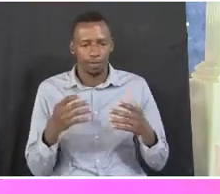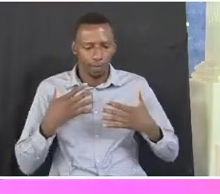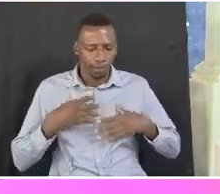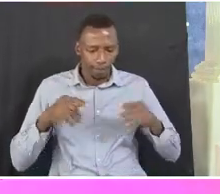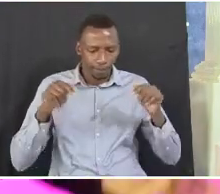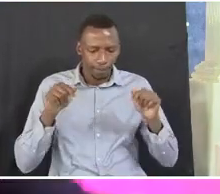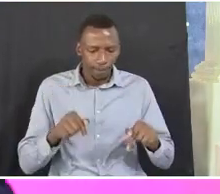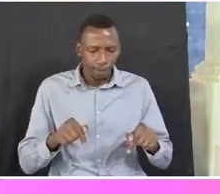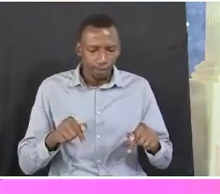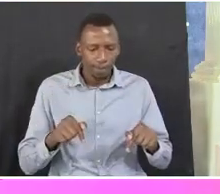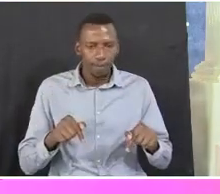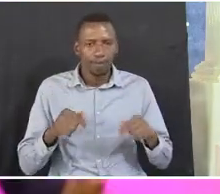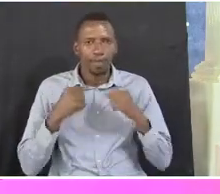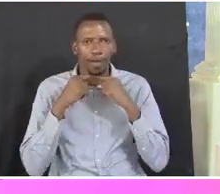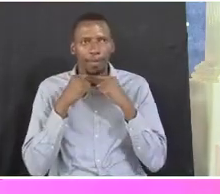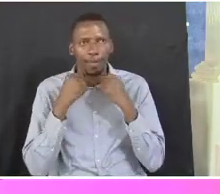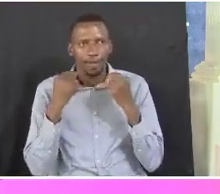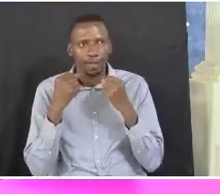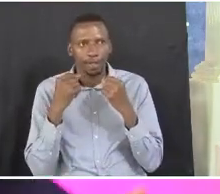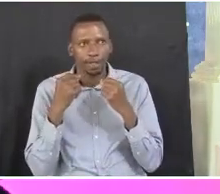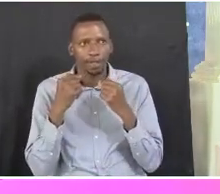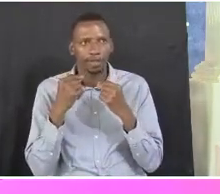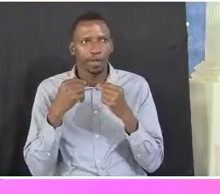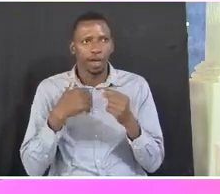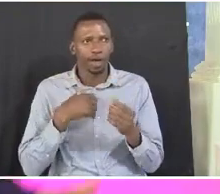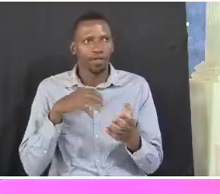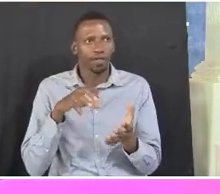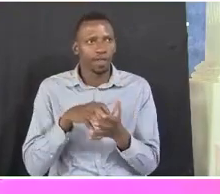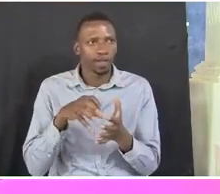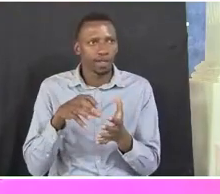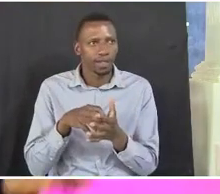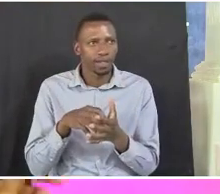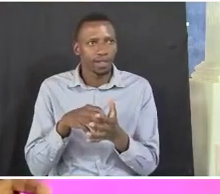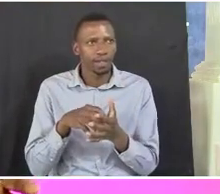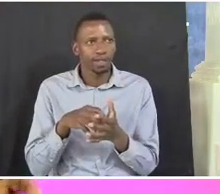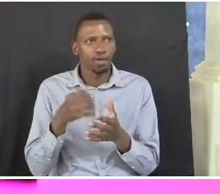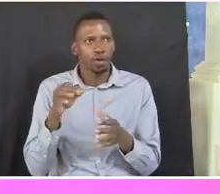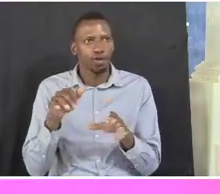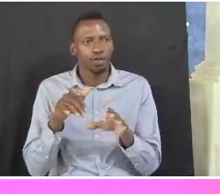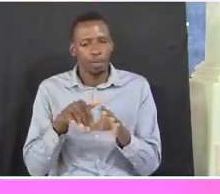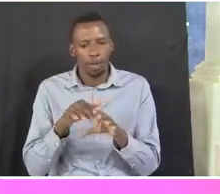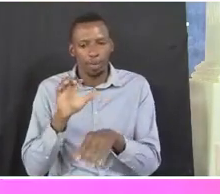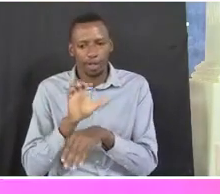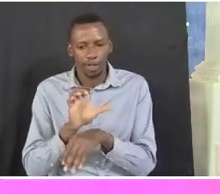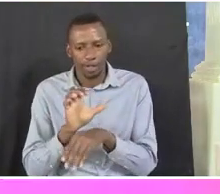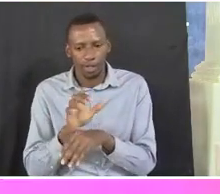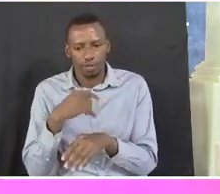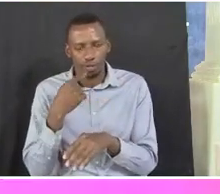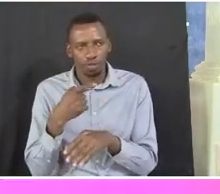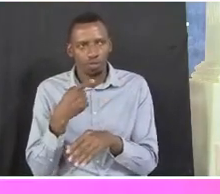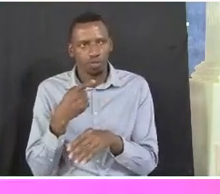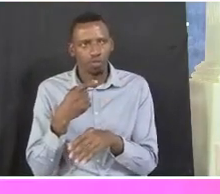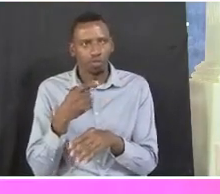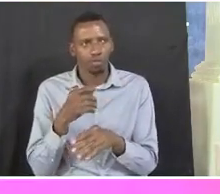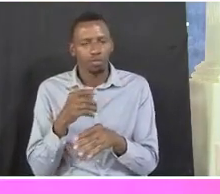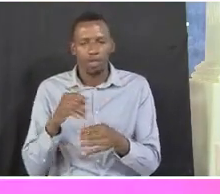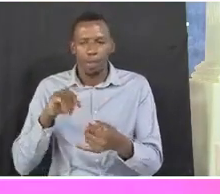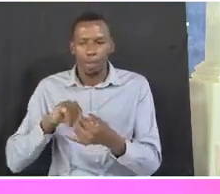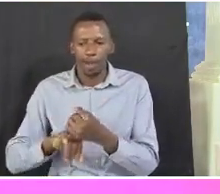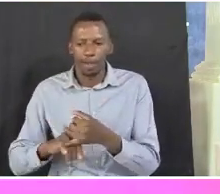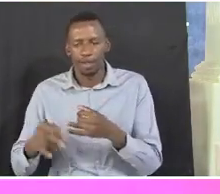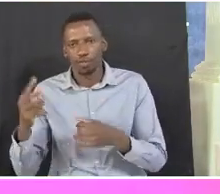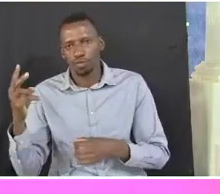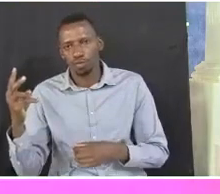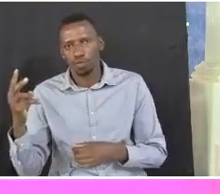pastors have issues dealing with the cases of church members who has gone into a polygamous